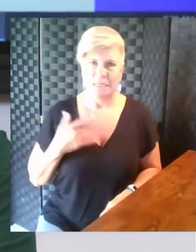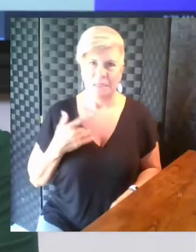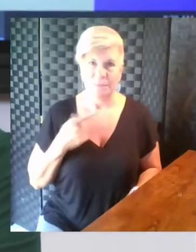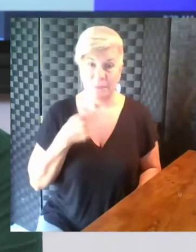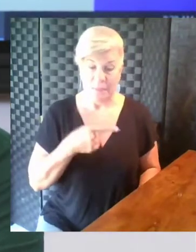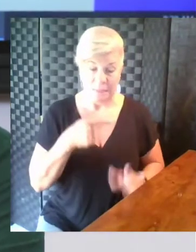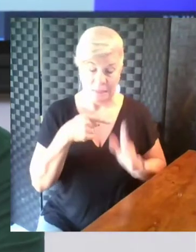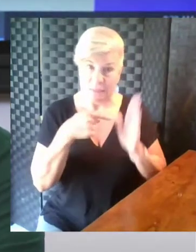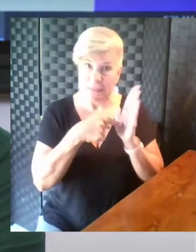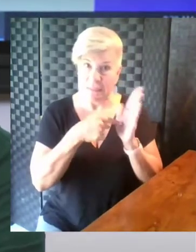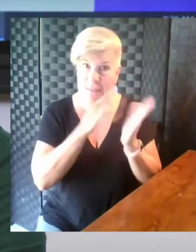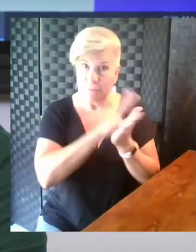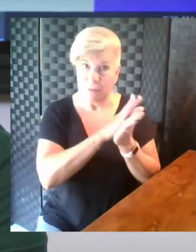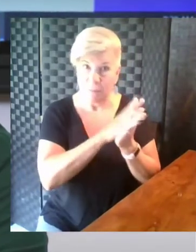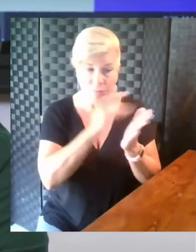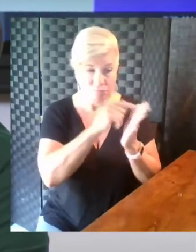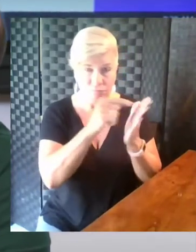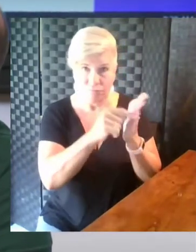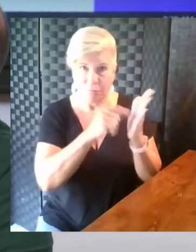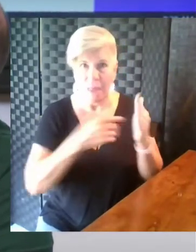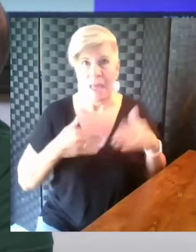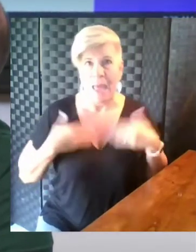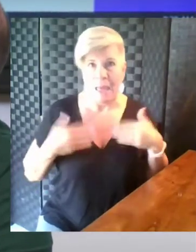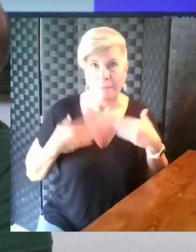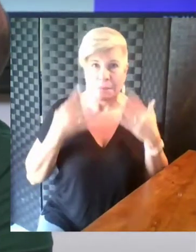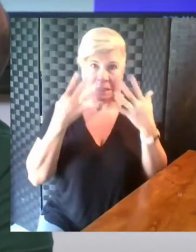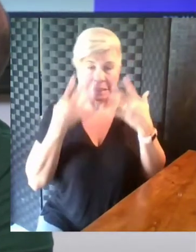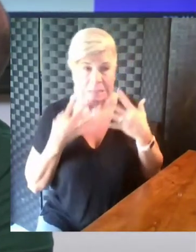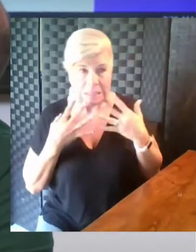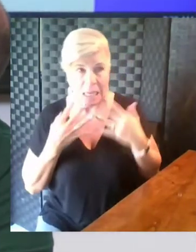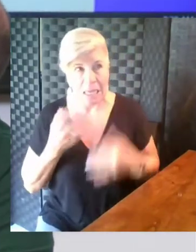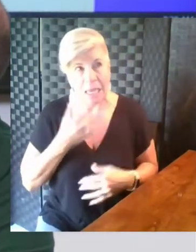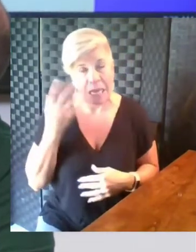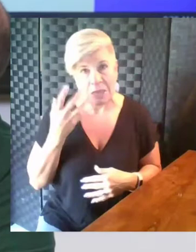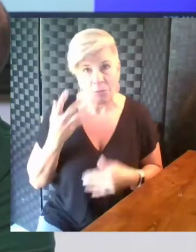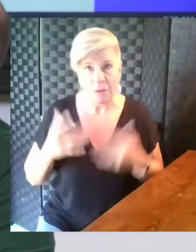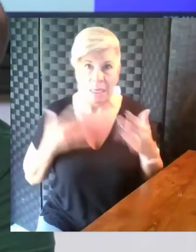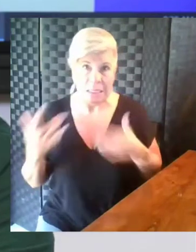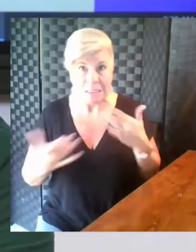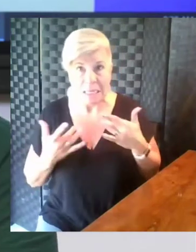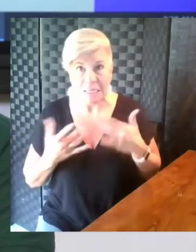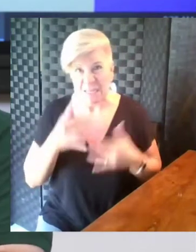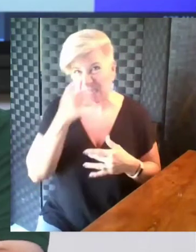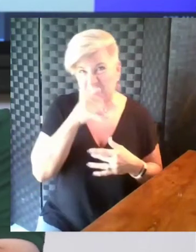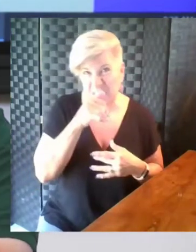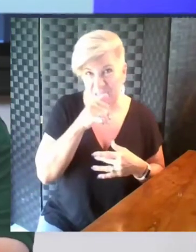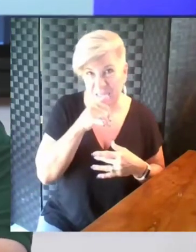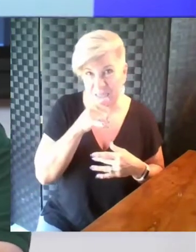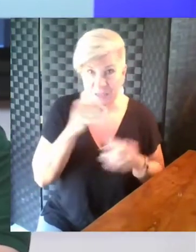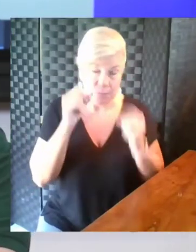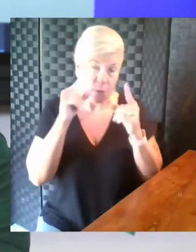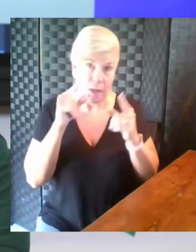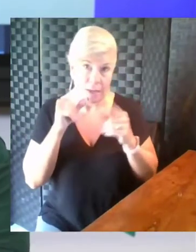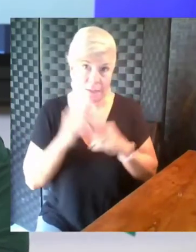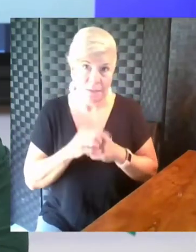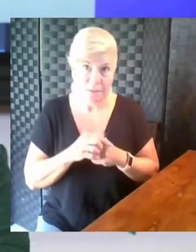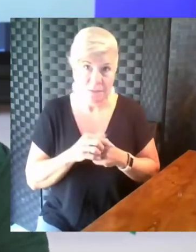paper starts with 6 options. It says happy or sad, angry or excited, or silly or